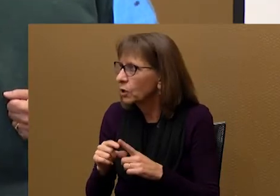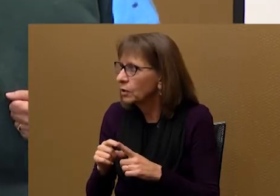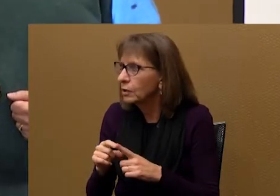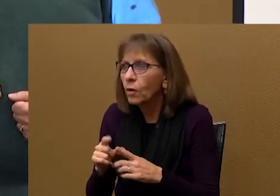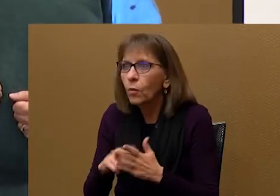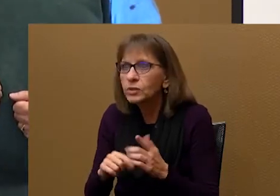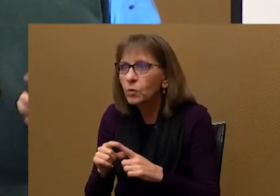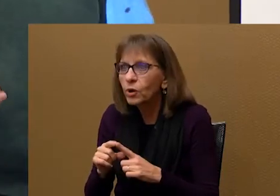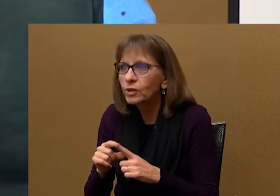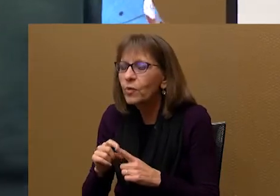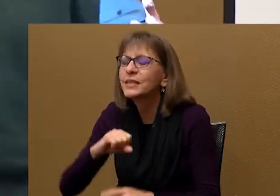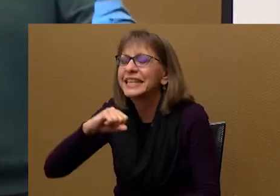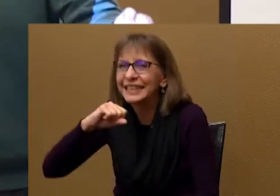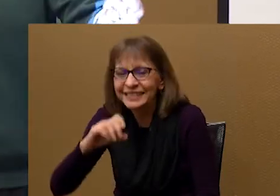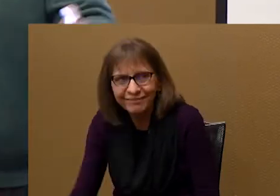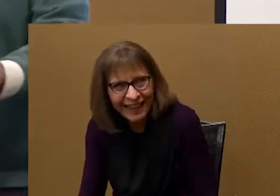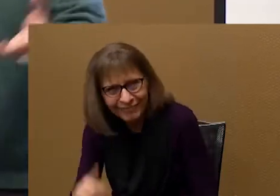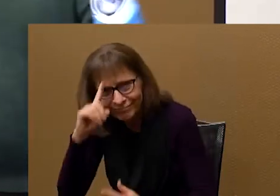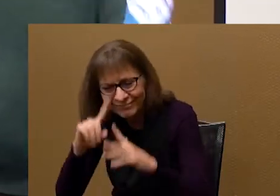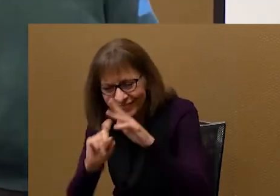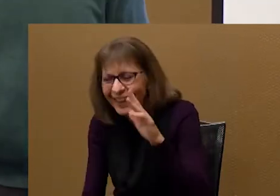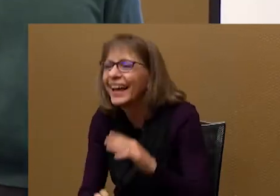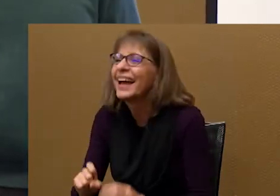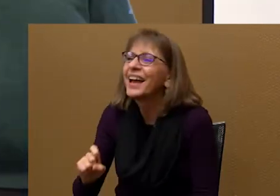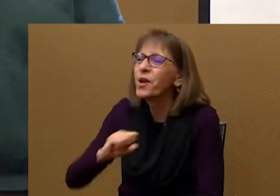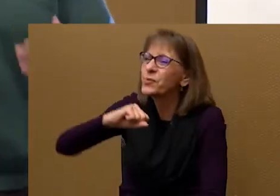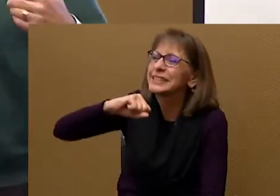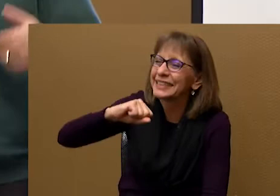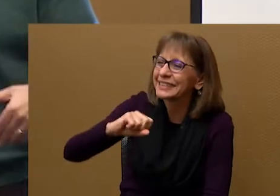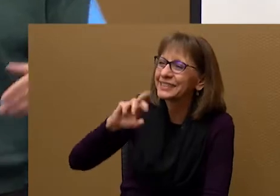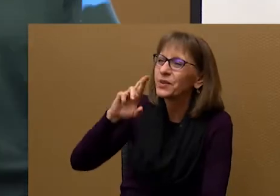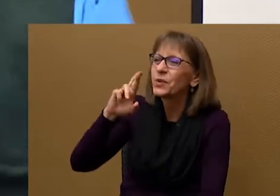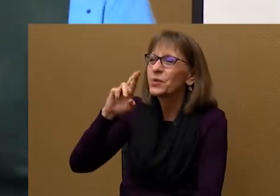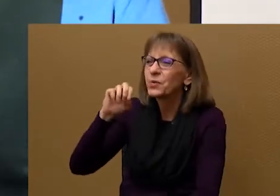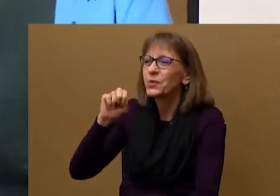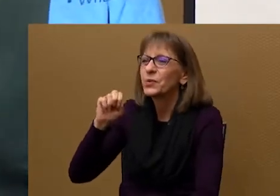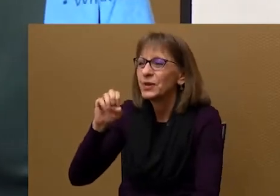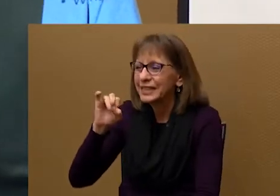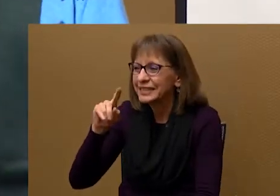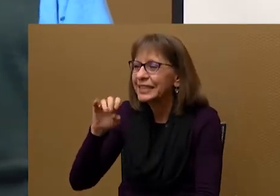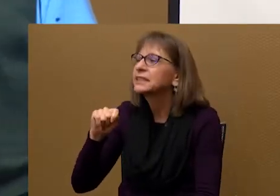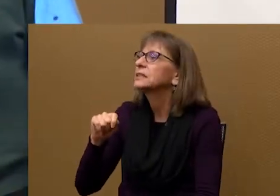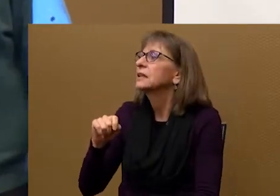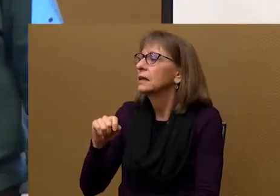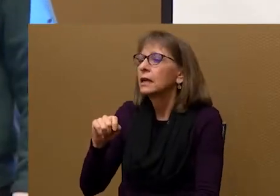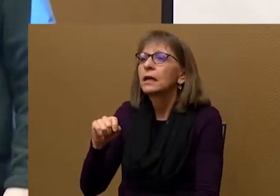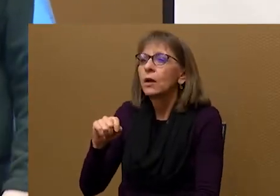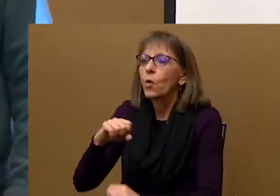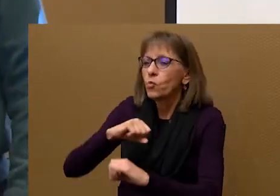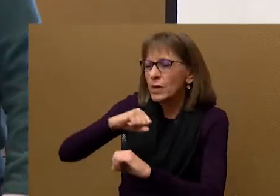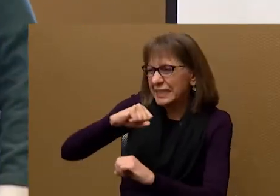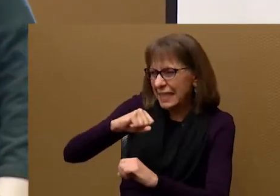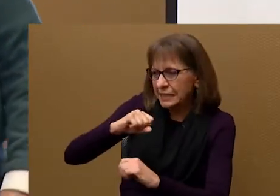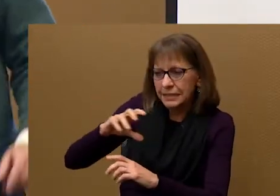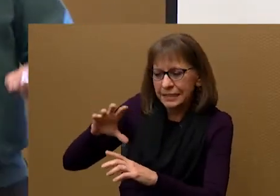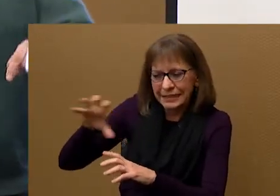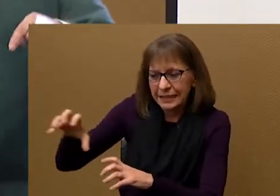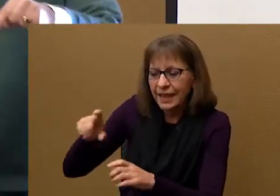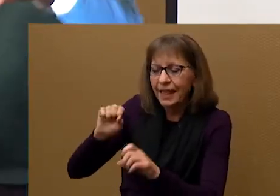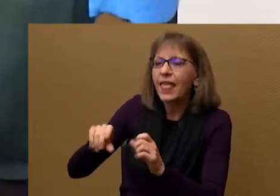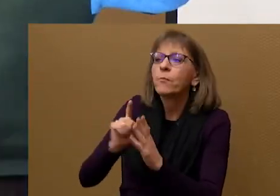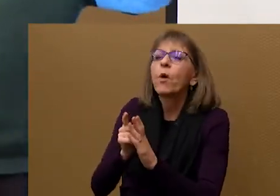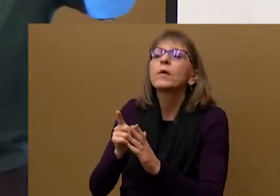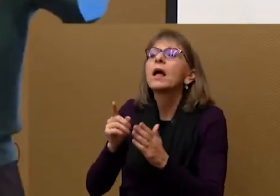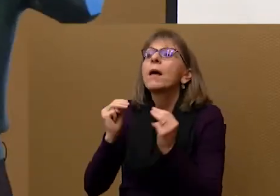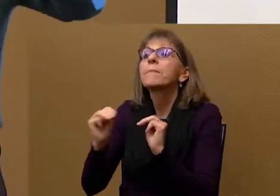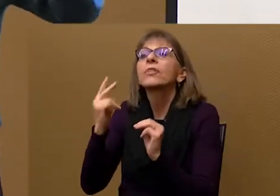What's the word? Resist, right there. Using the example of what's pertinent. Resisting the cookie in that moment. So the method